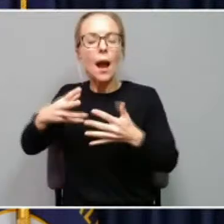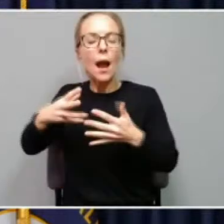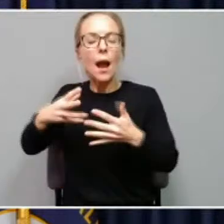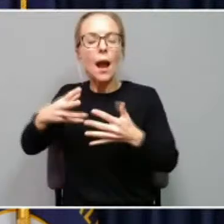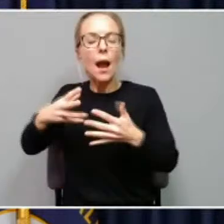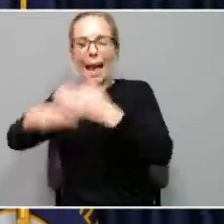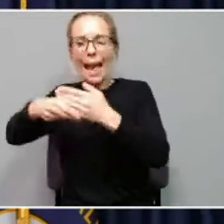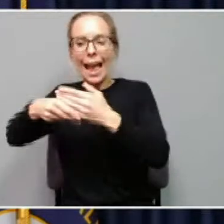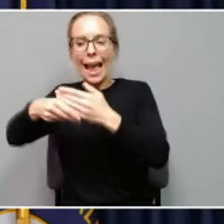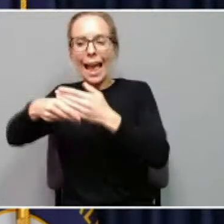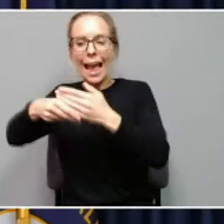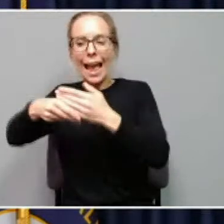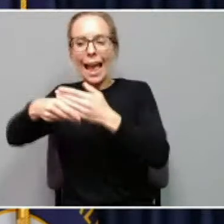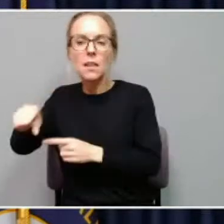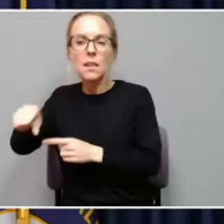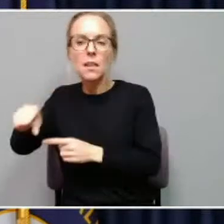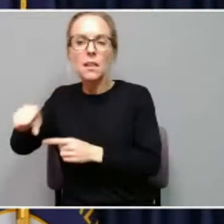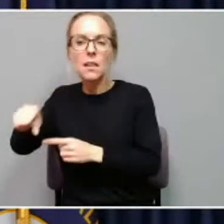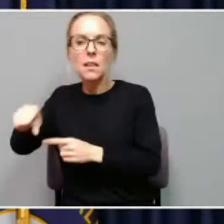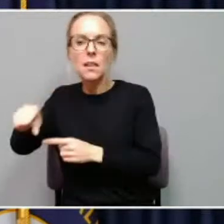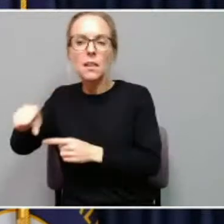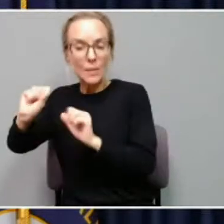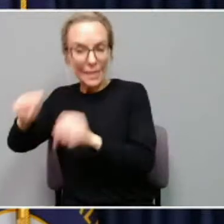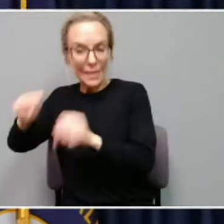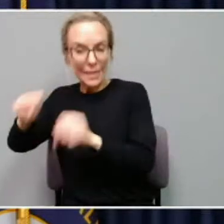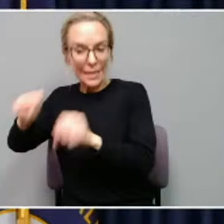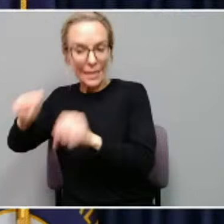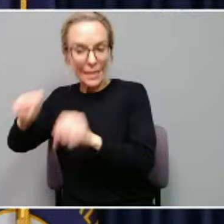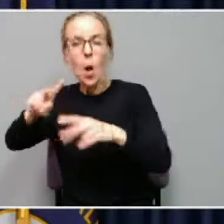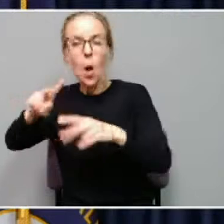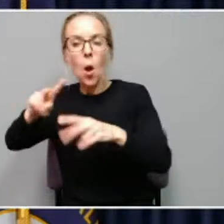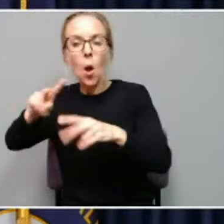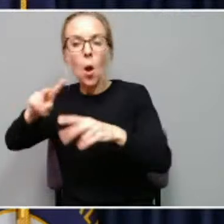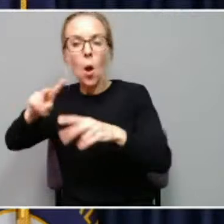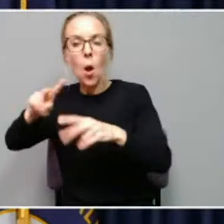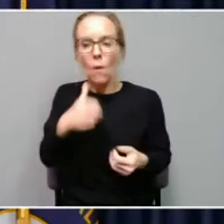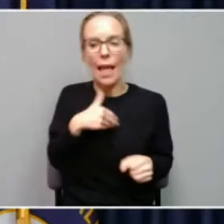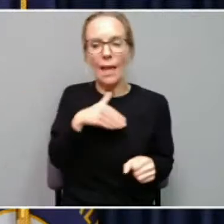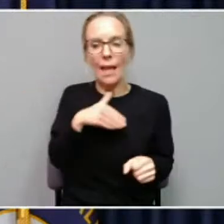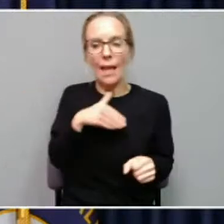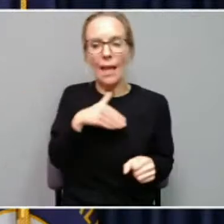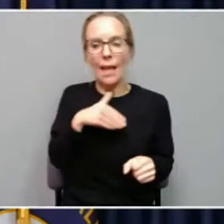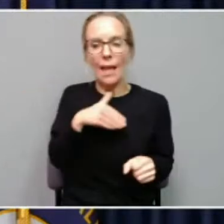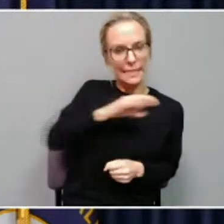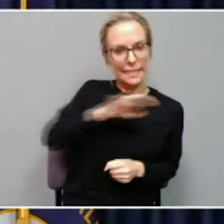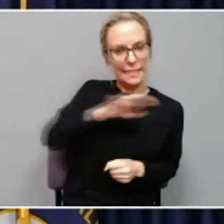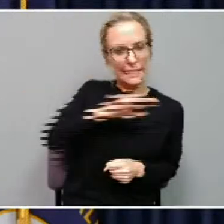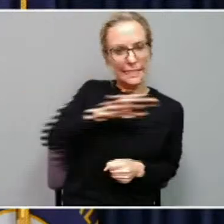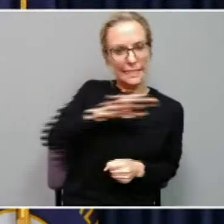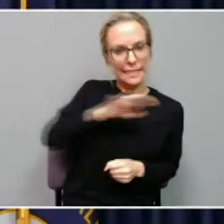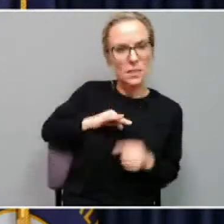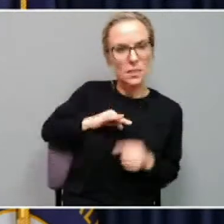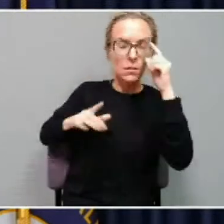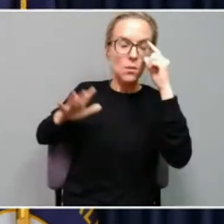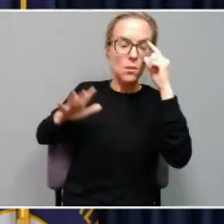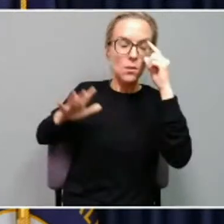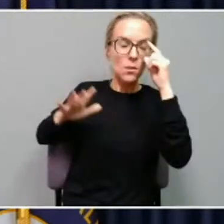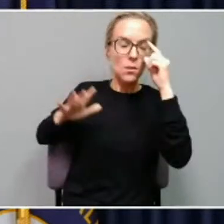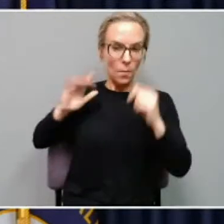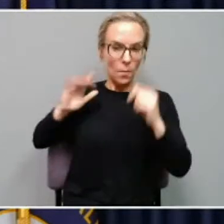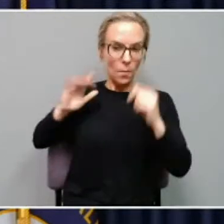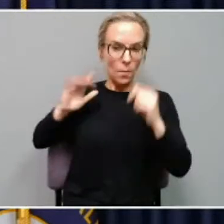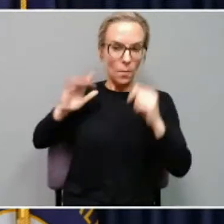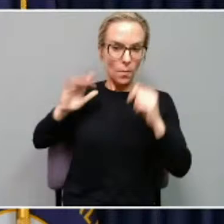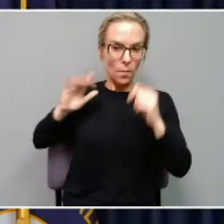staff, doctors and nurses. So the field hospital was going to be staffed at a time when there was more staffing by the National